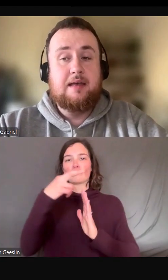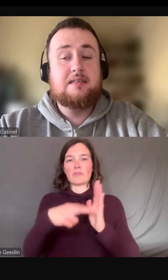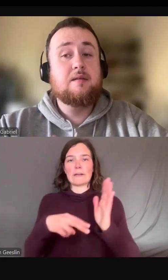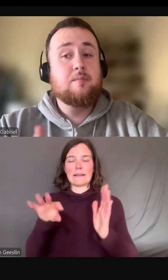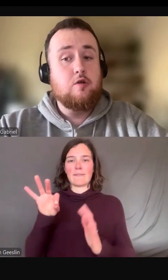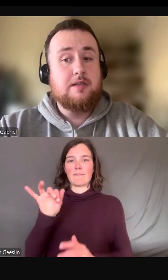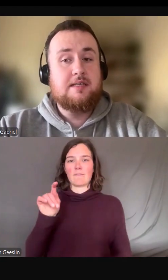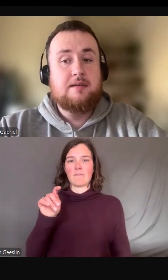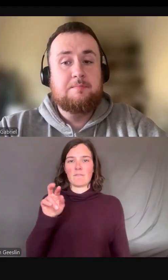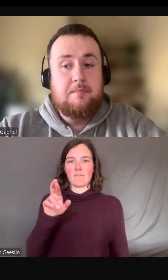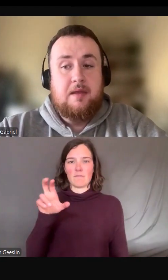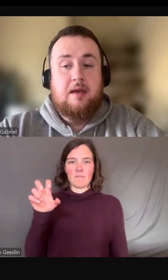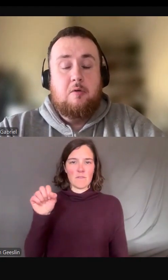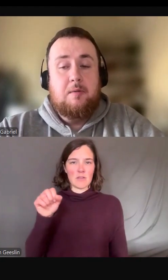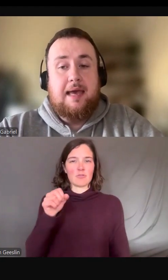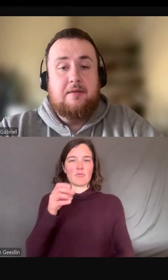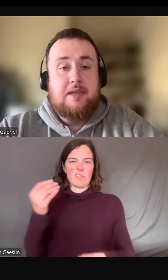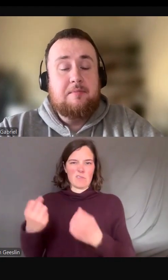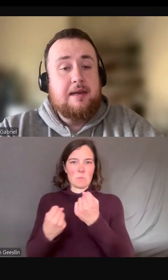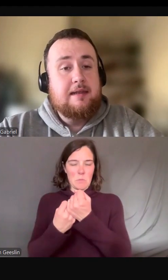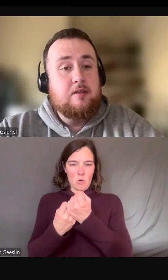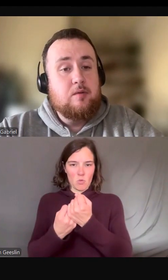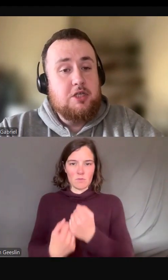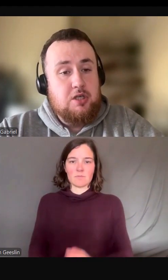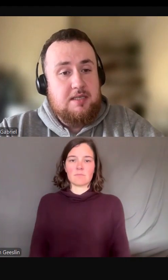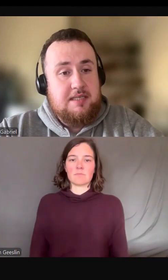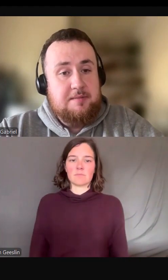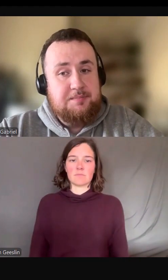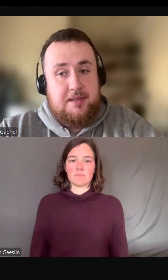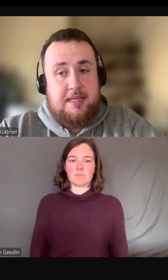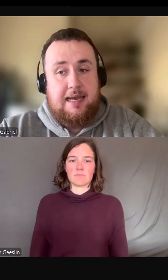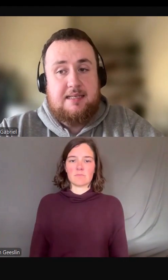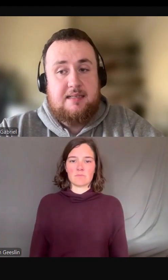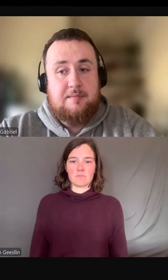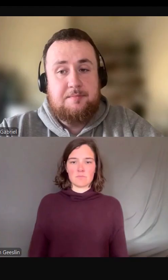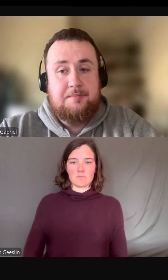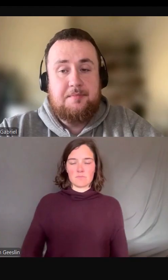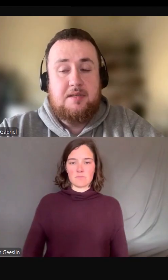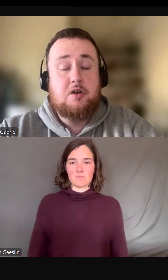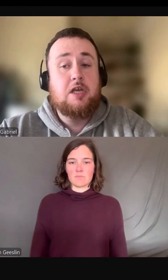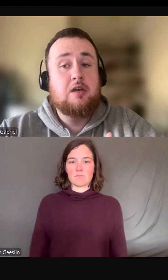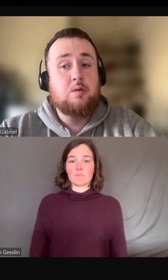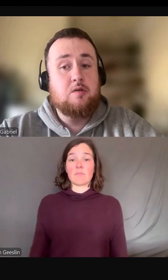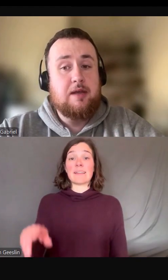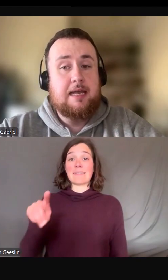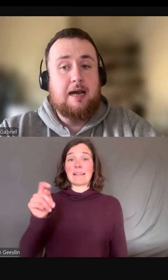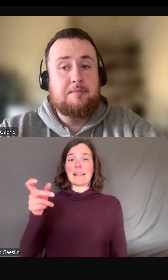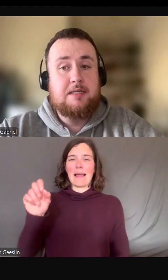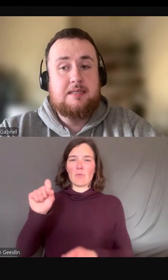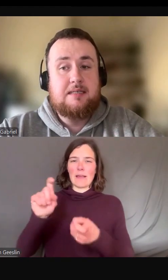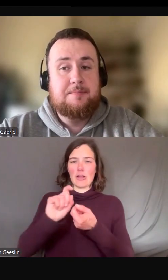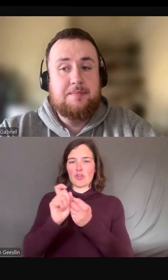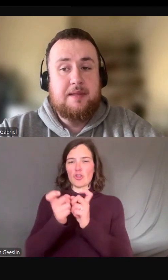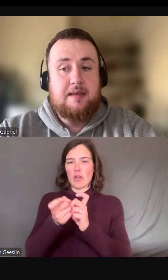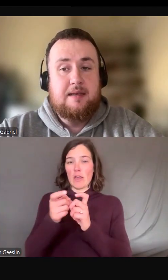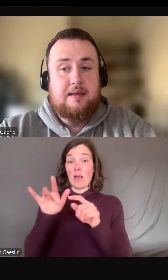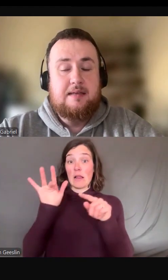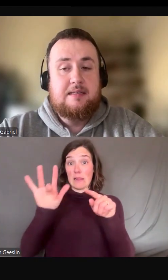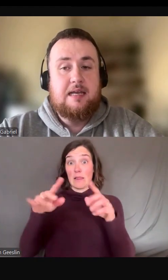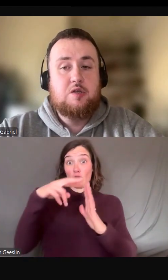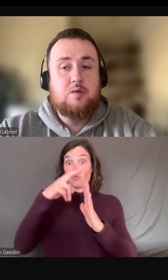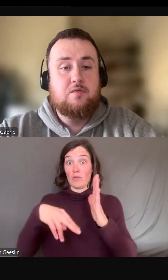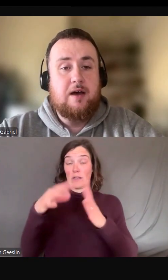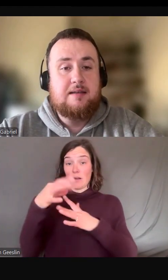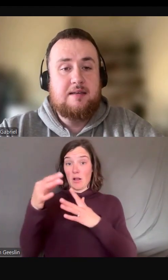of supports. We have the ability to adjust text. So you can go to reading options,